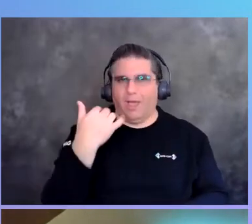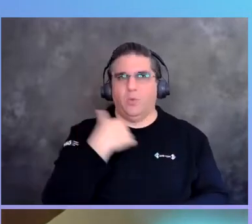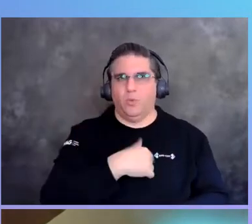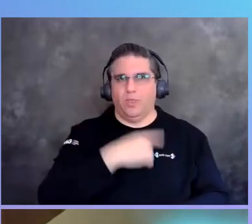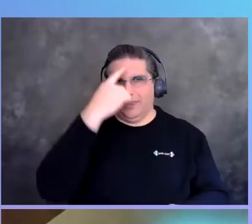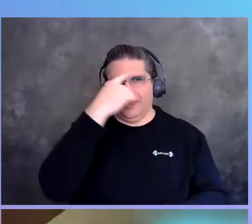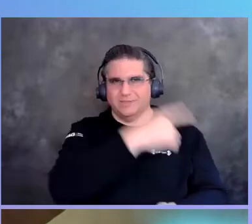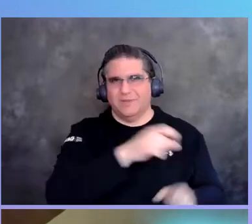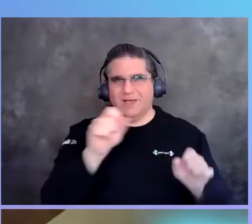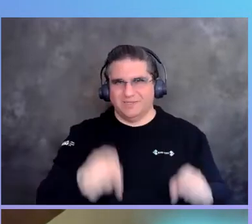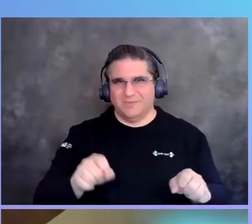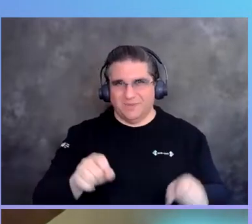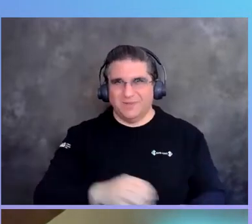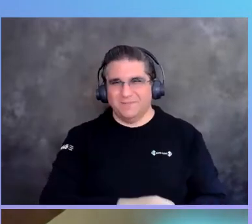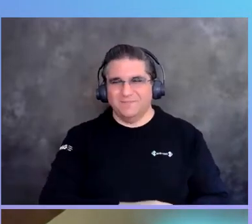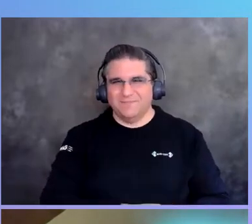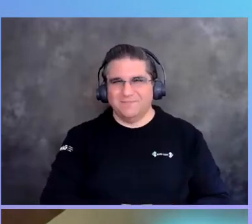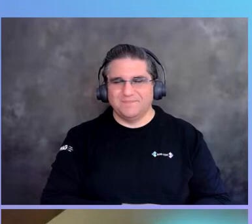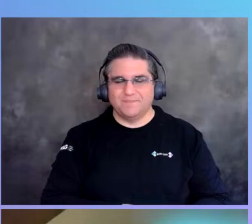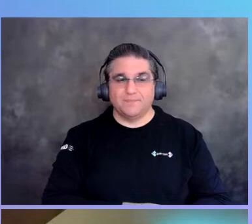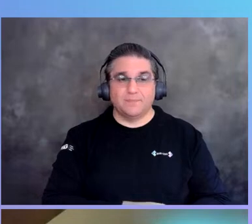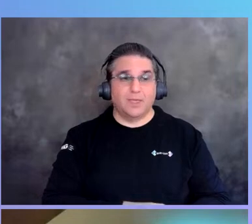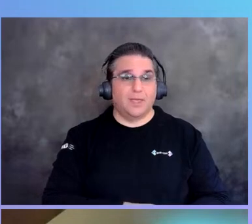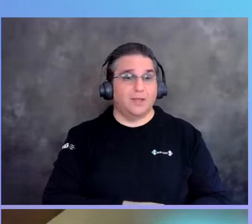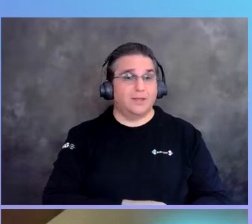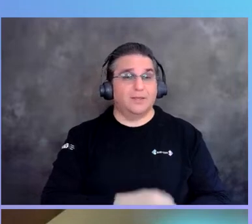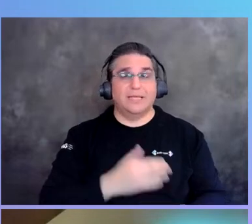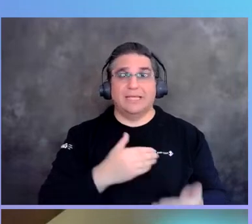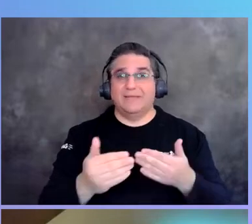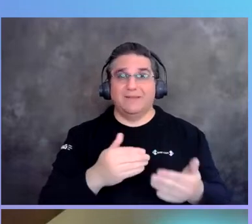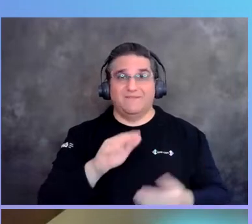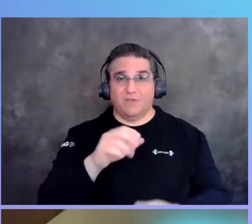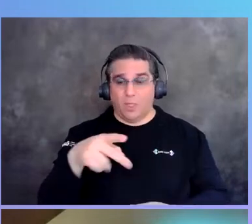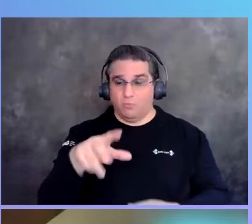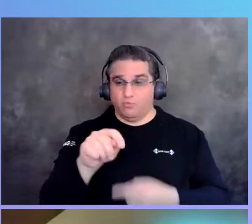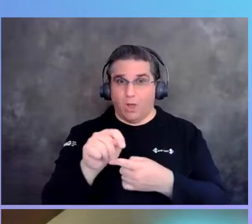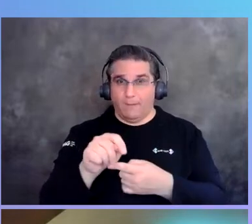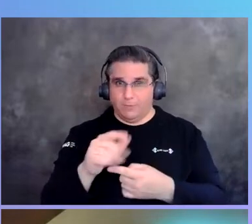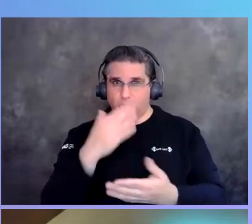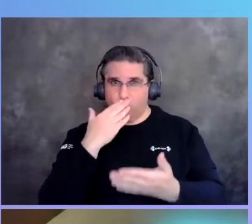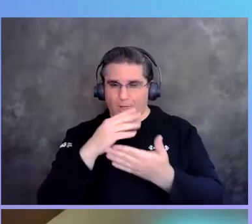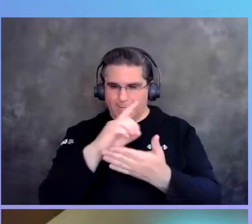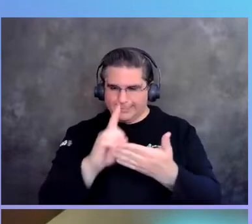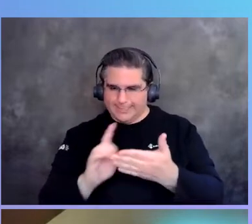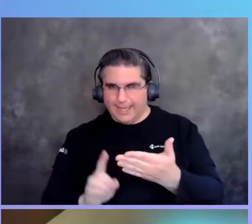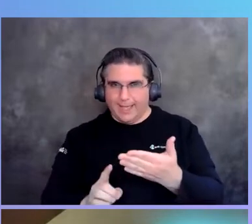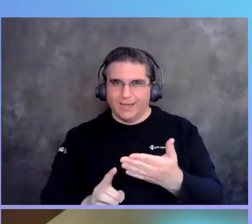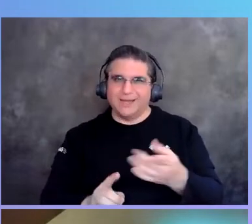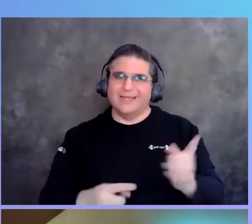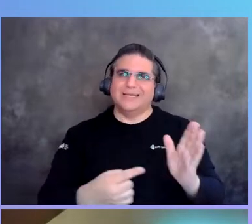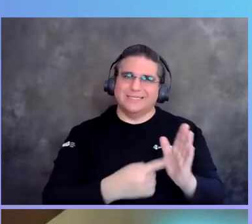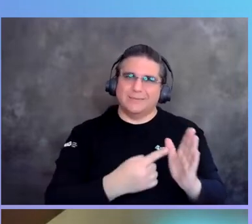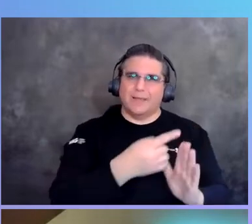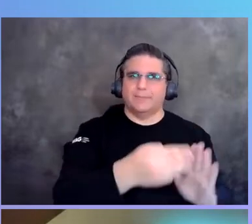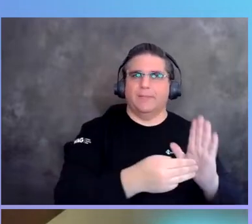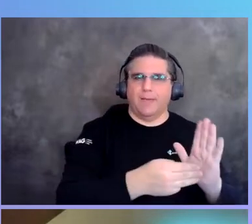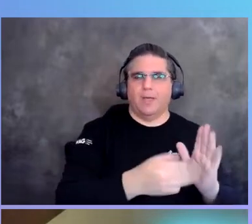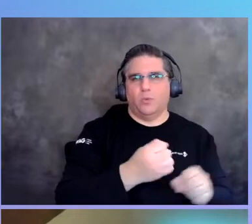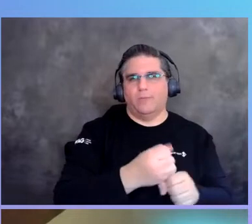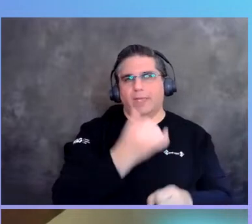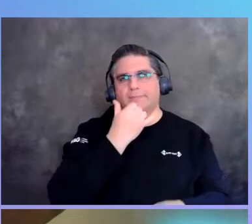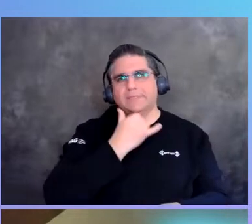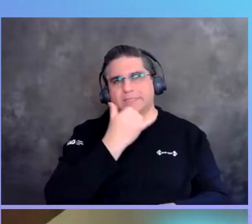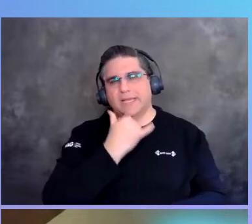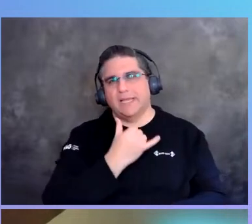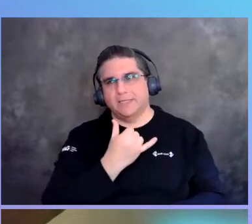is possible. And even with well-designed prompts, the model is liable to occasionally still make some mistakes,